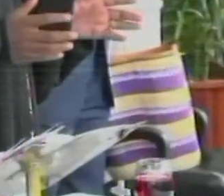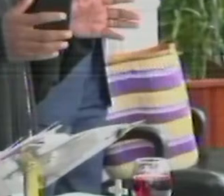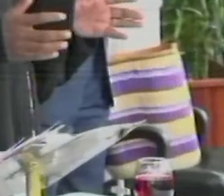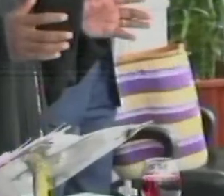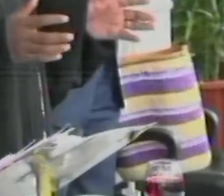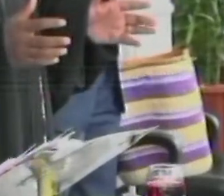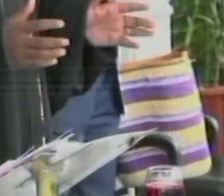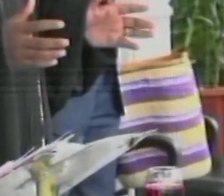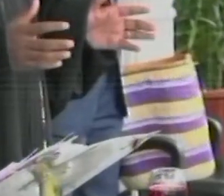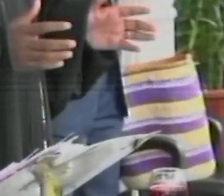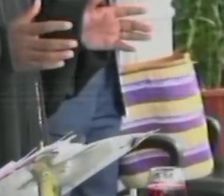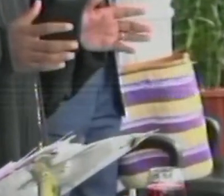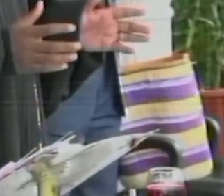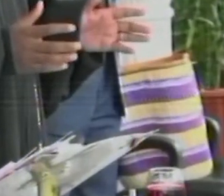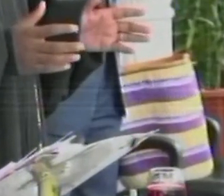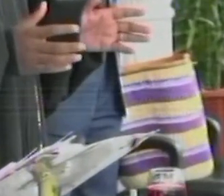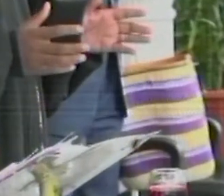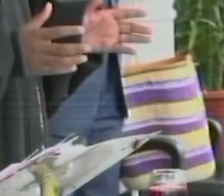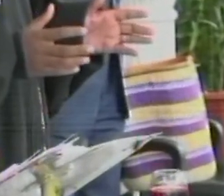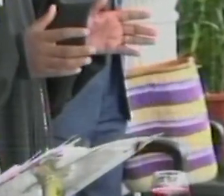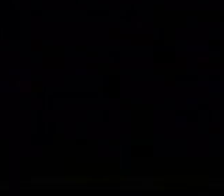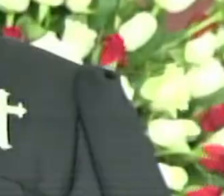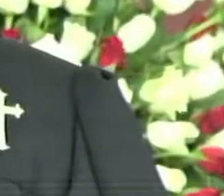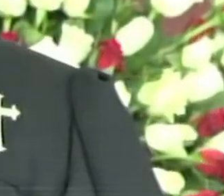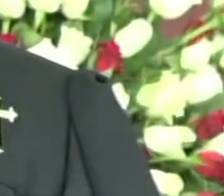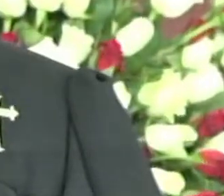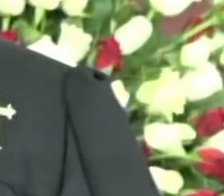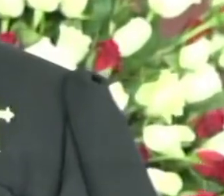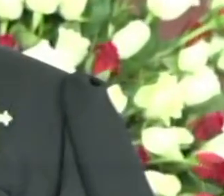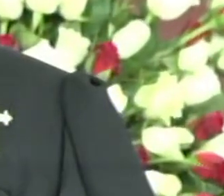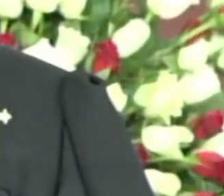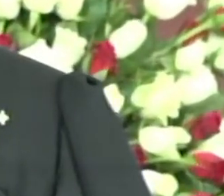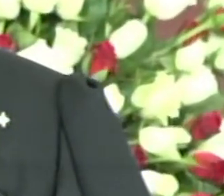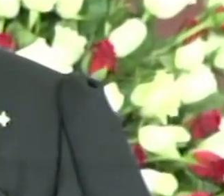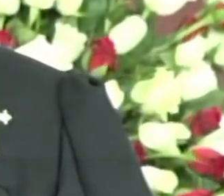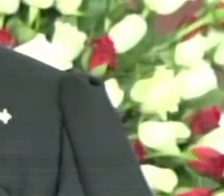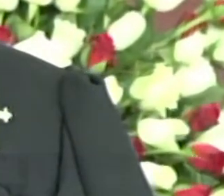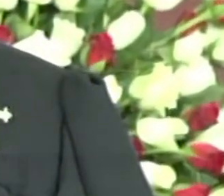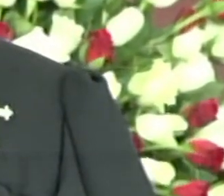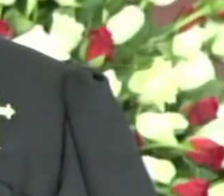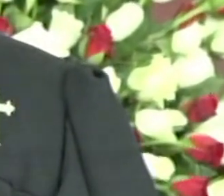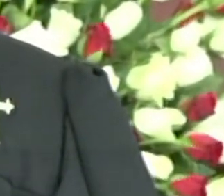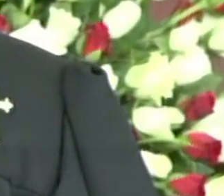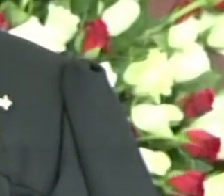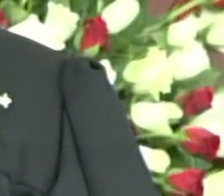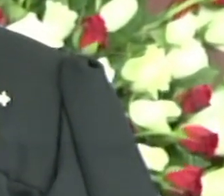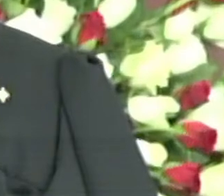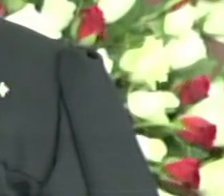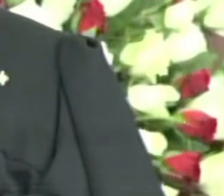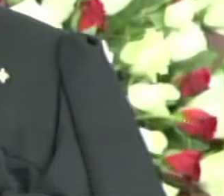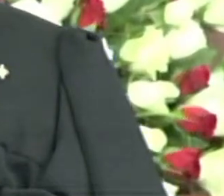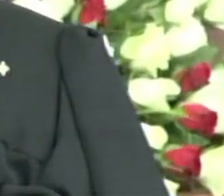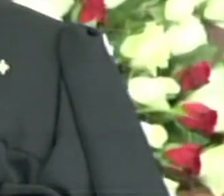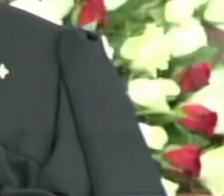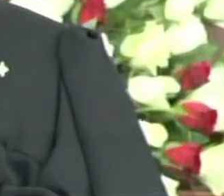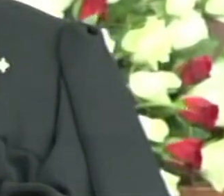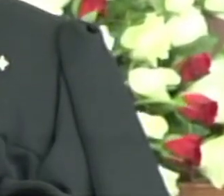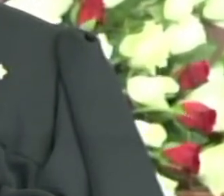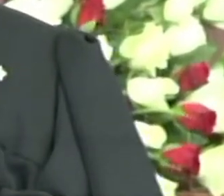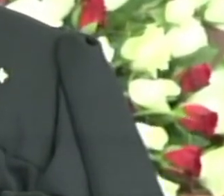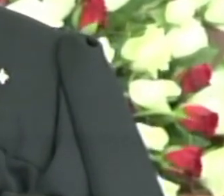is our desire this morning. We just long to worship you. We want